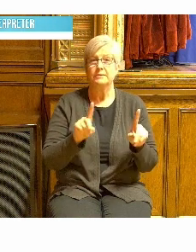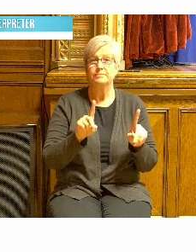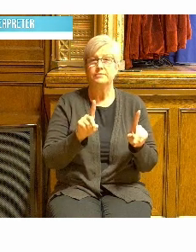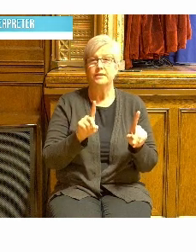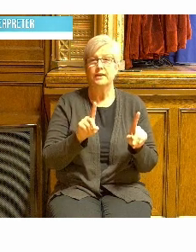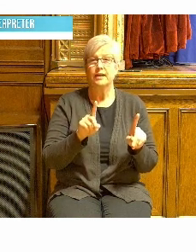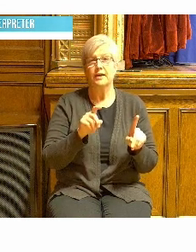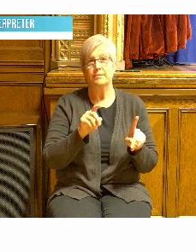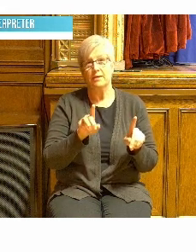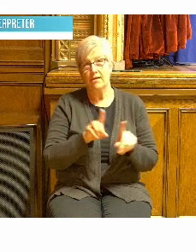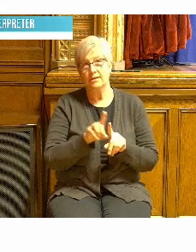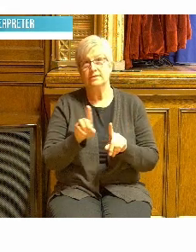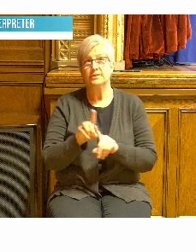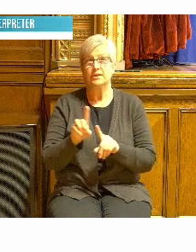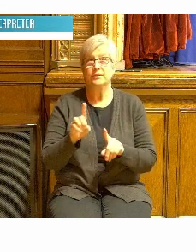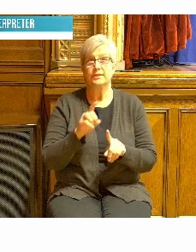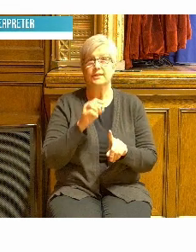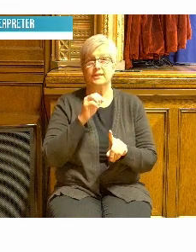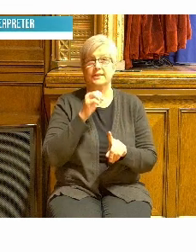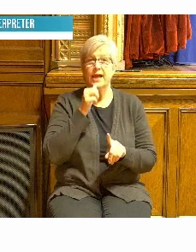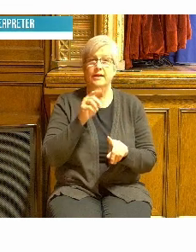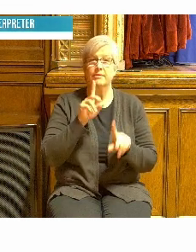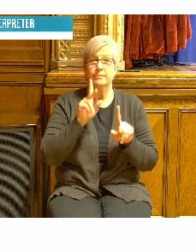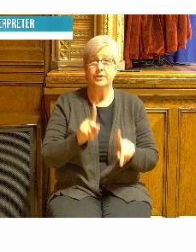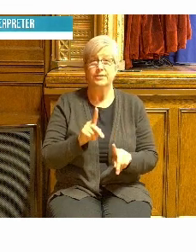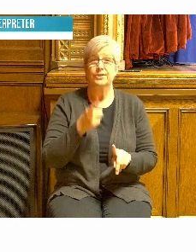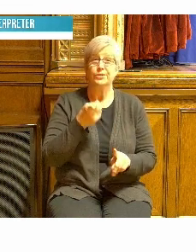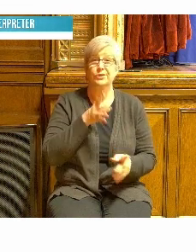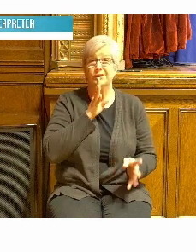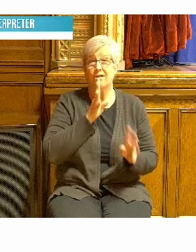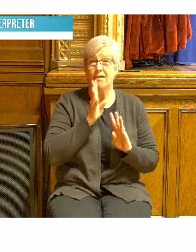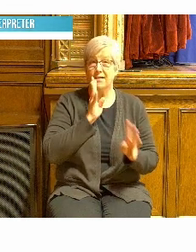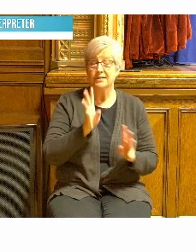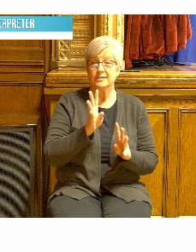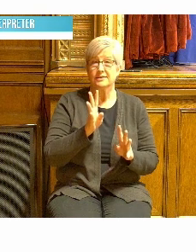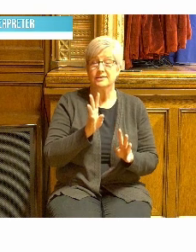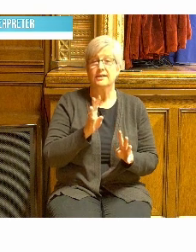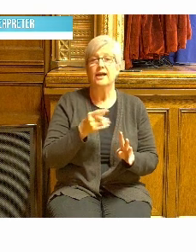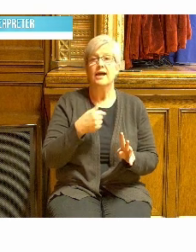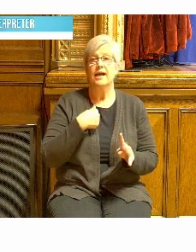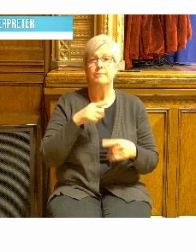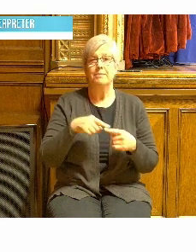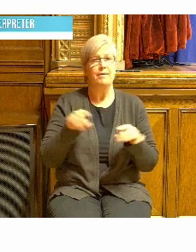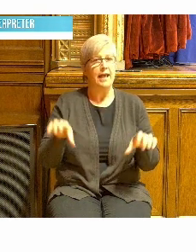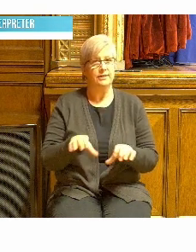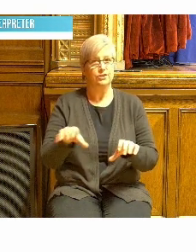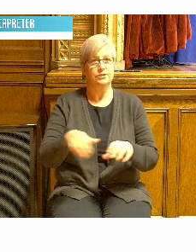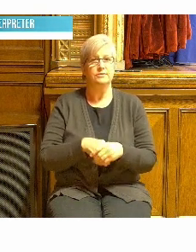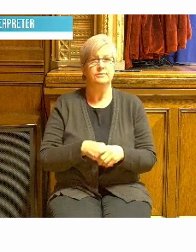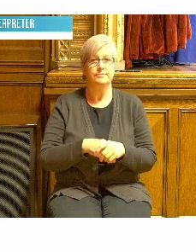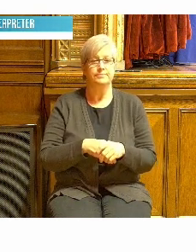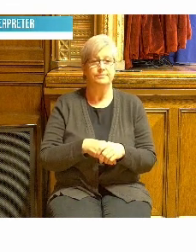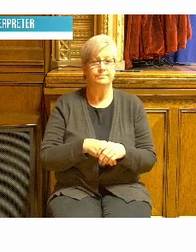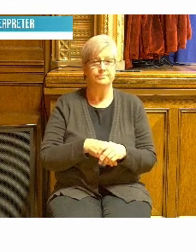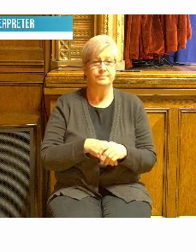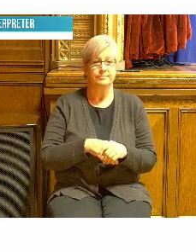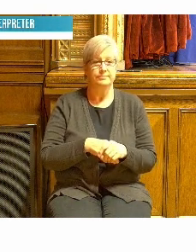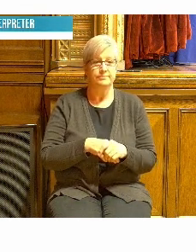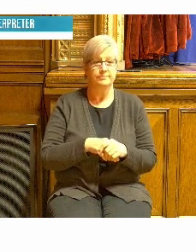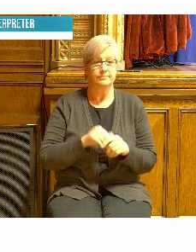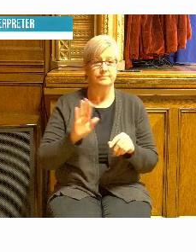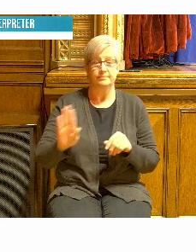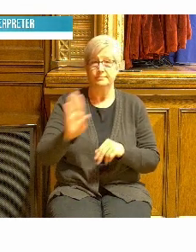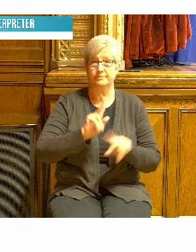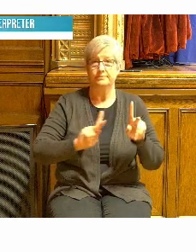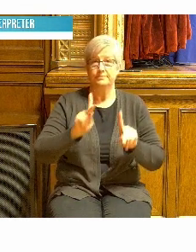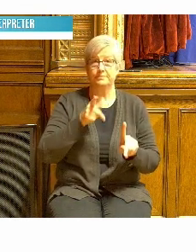not a person that likes to just talk about things. I'm about action. And those people